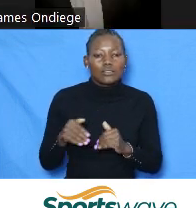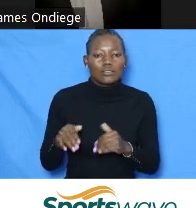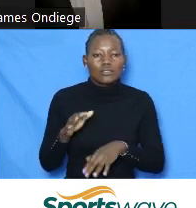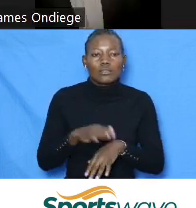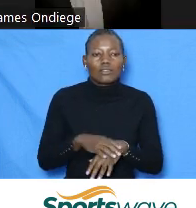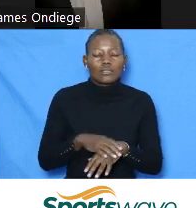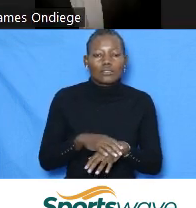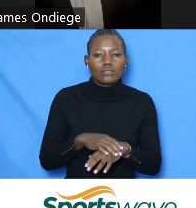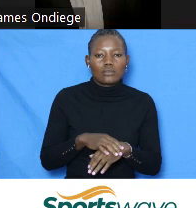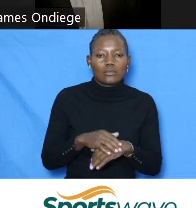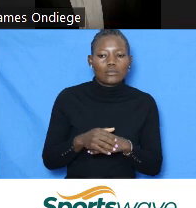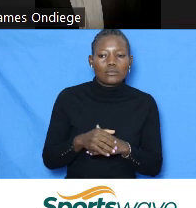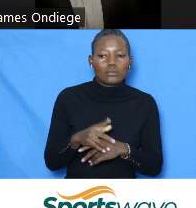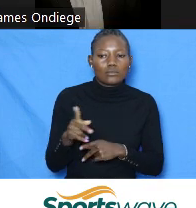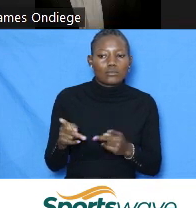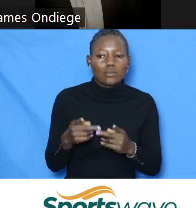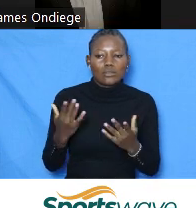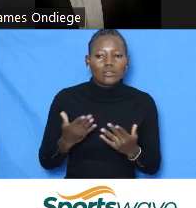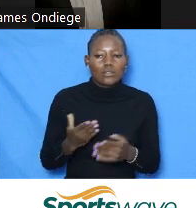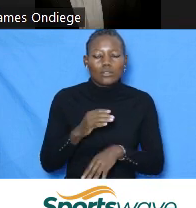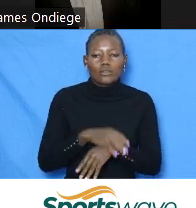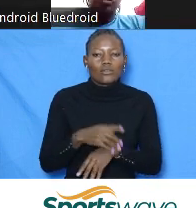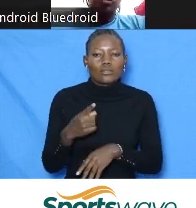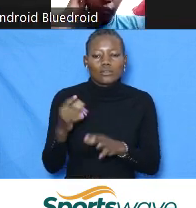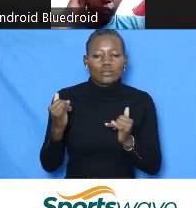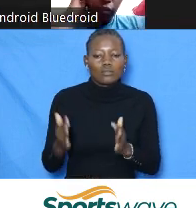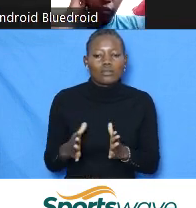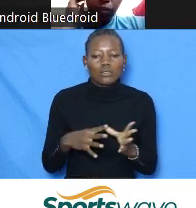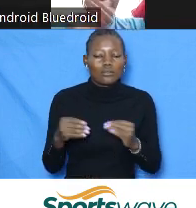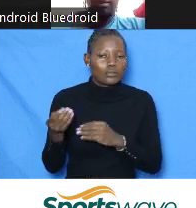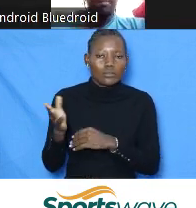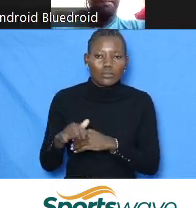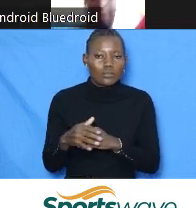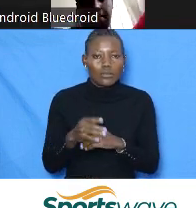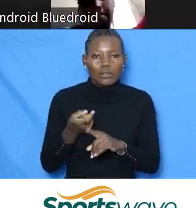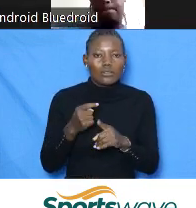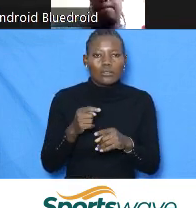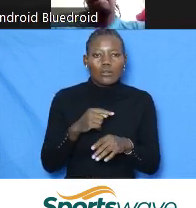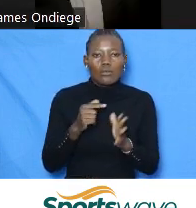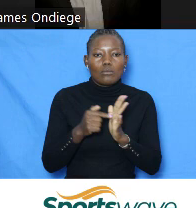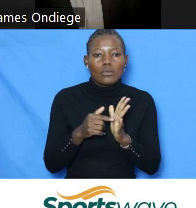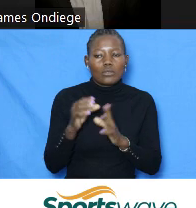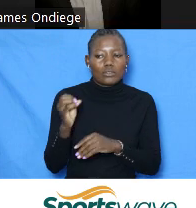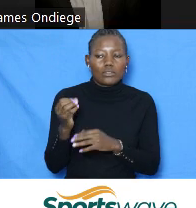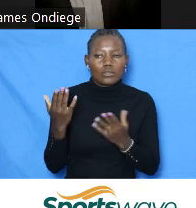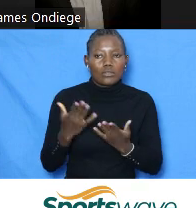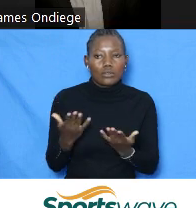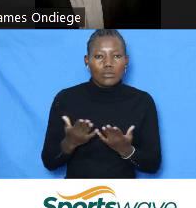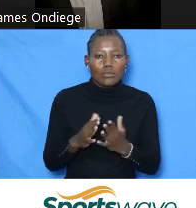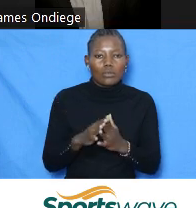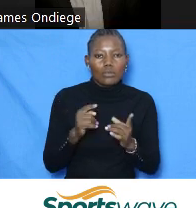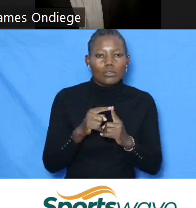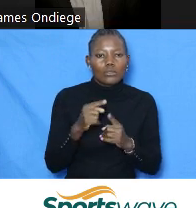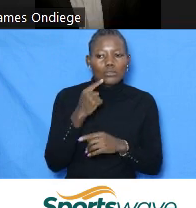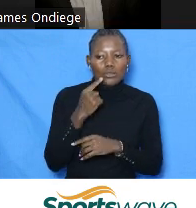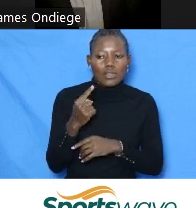play protocol, so that you gradually get your athletes to get back to from point 0 where they're at injury to point 100